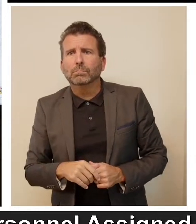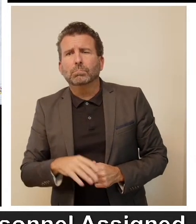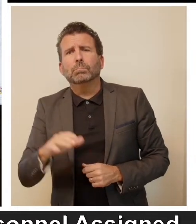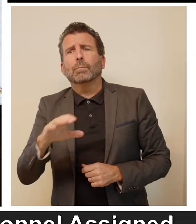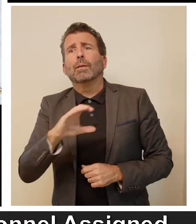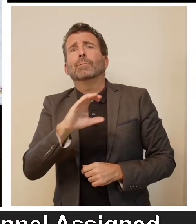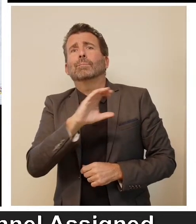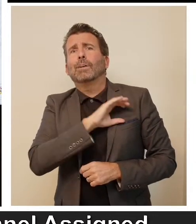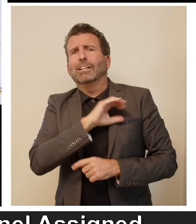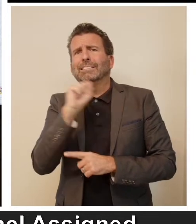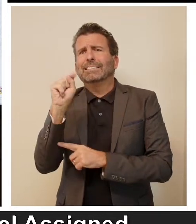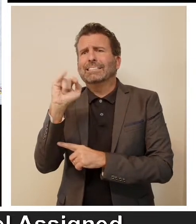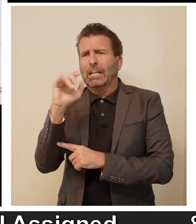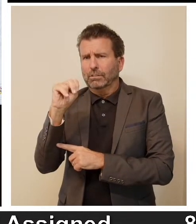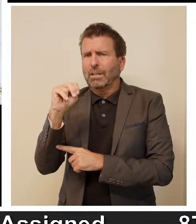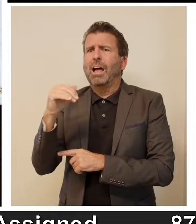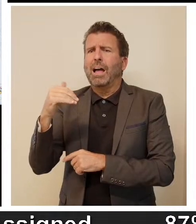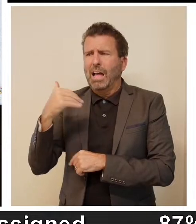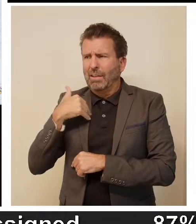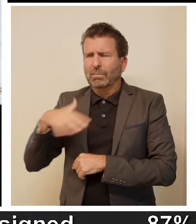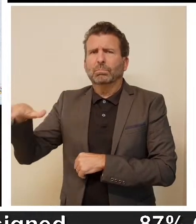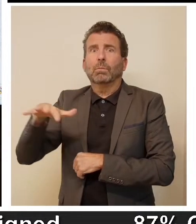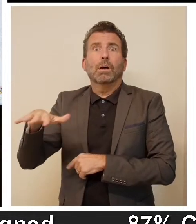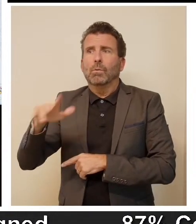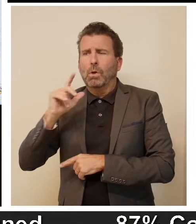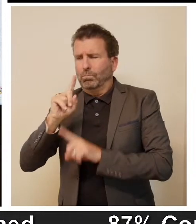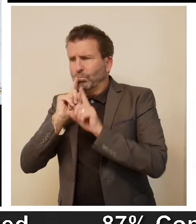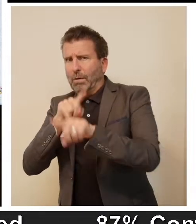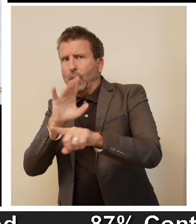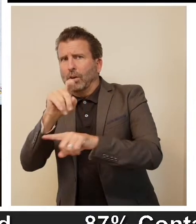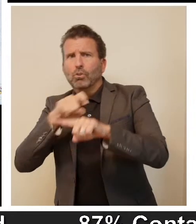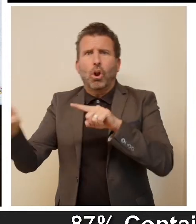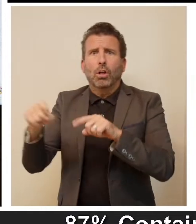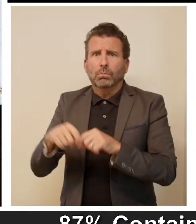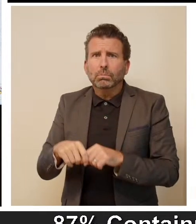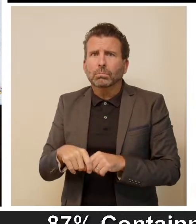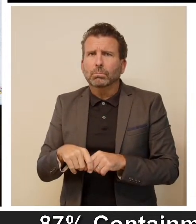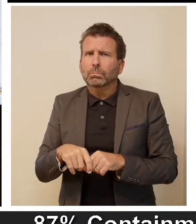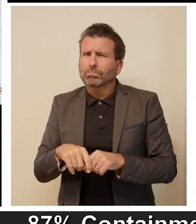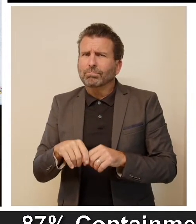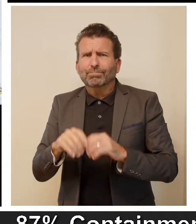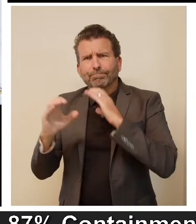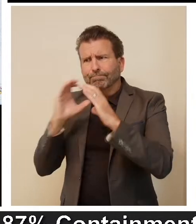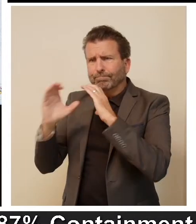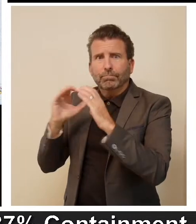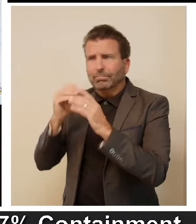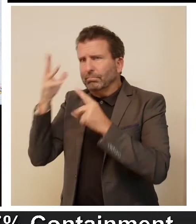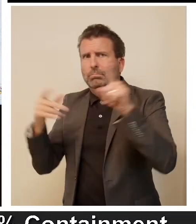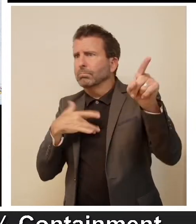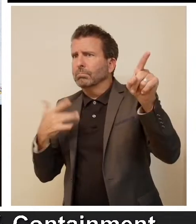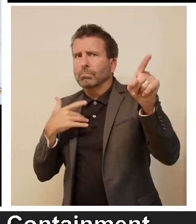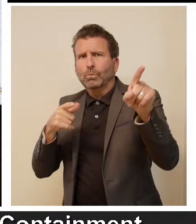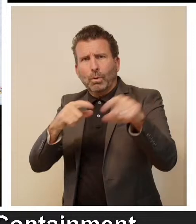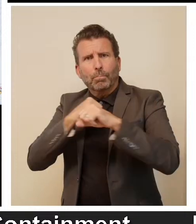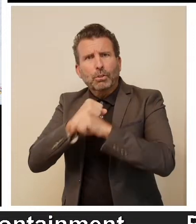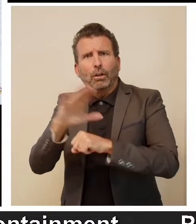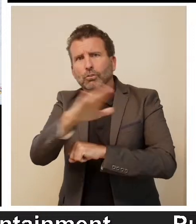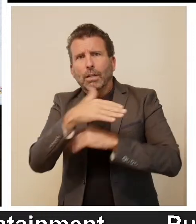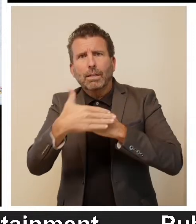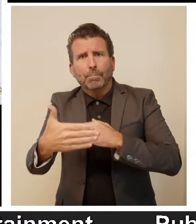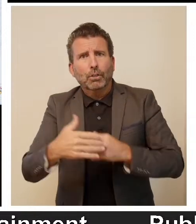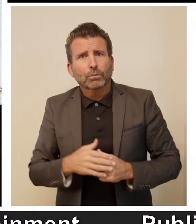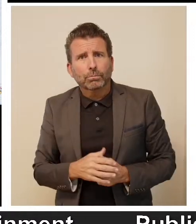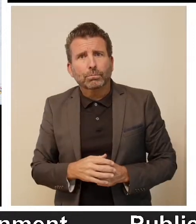report calls as needed. If you do get to your residence, you see something is suspicious, or you would like to make a report, please do